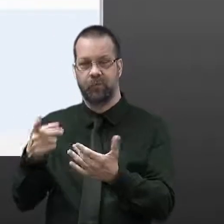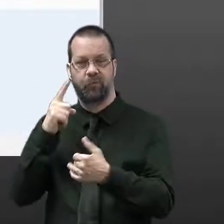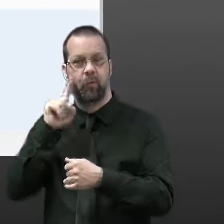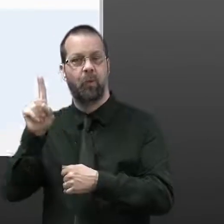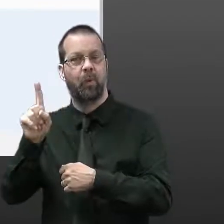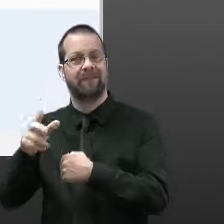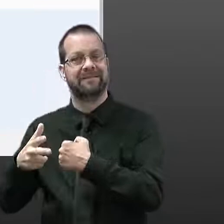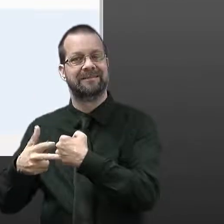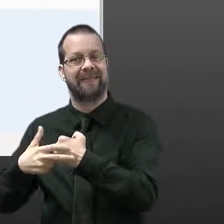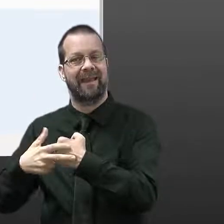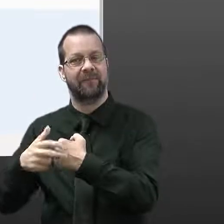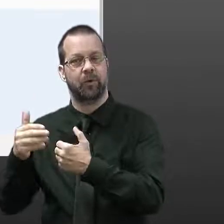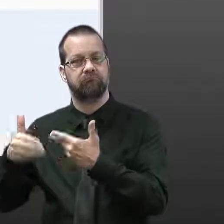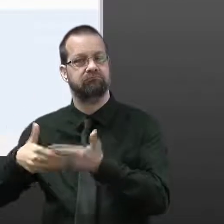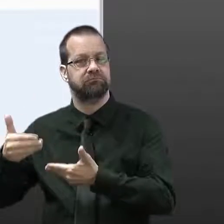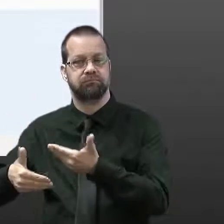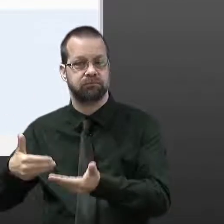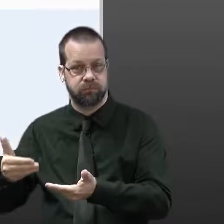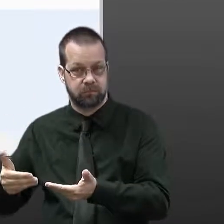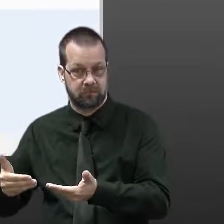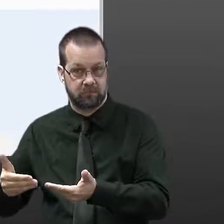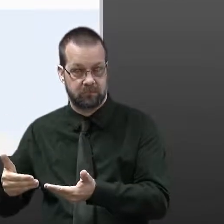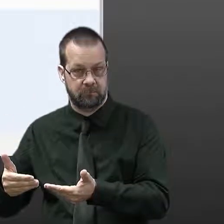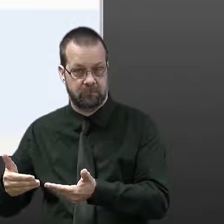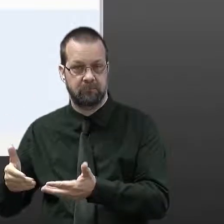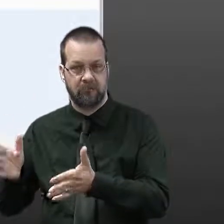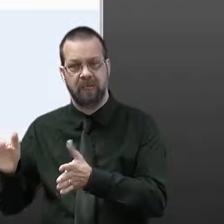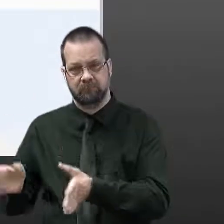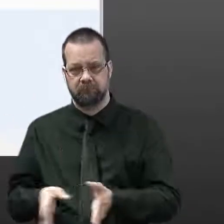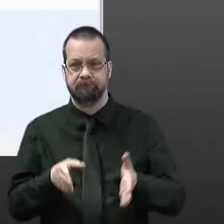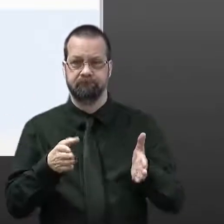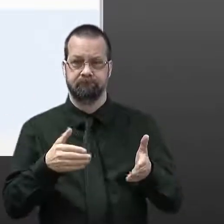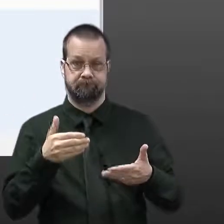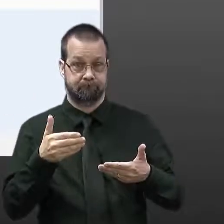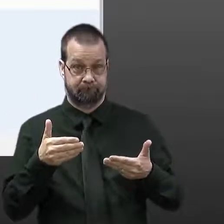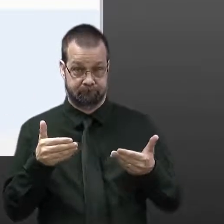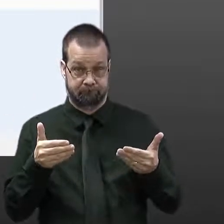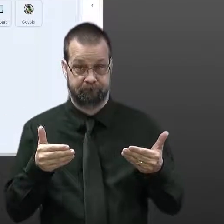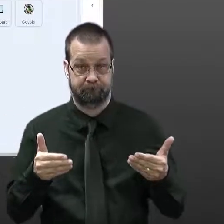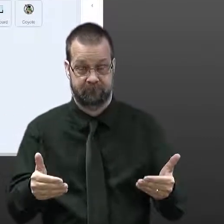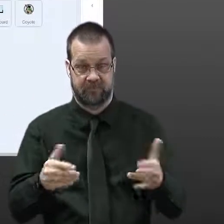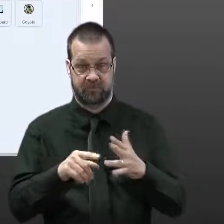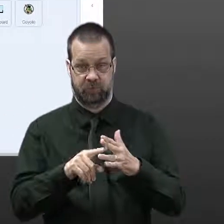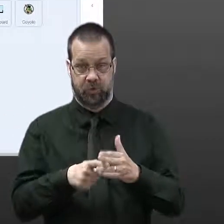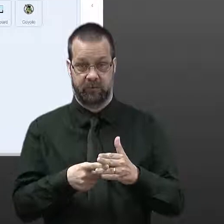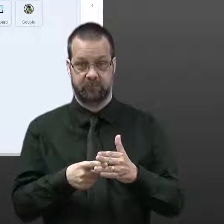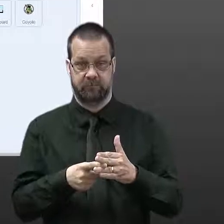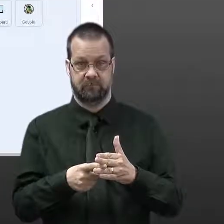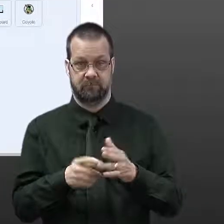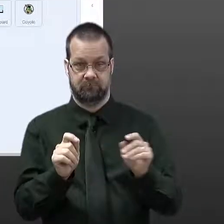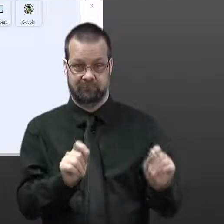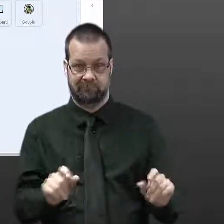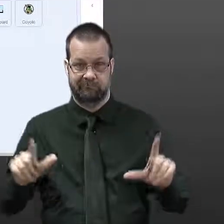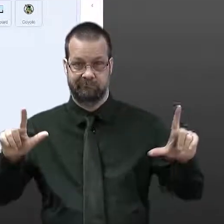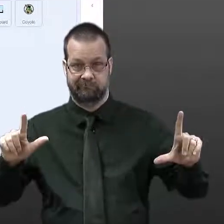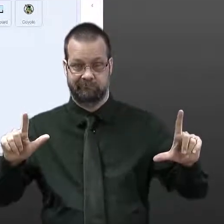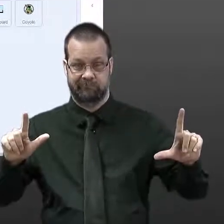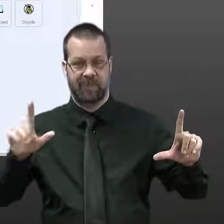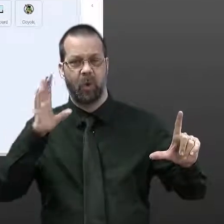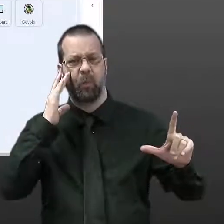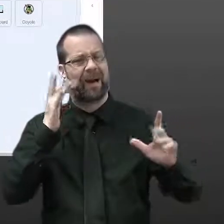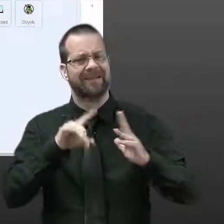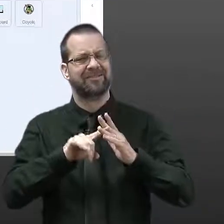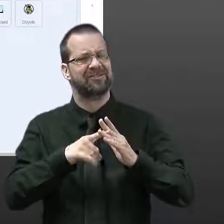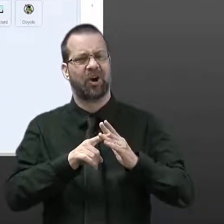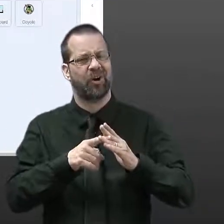save your work. If you're not logged in right now, you can still begin coding. Just click on See Inside, and that'll take you to the